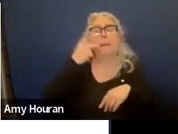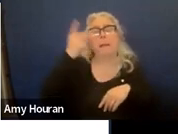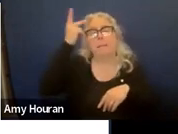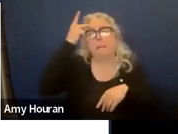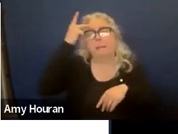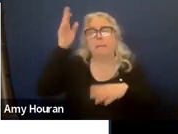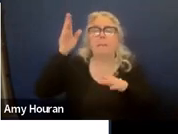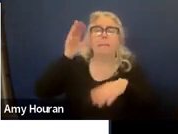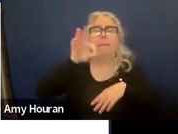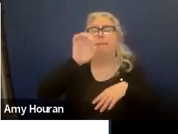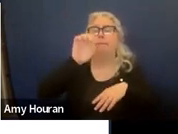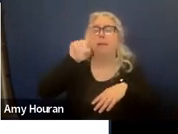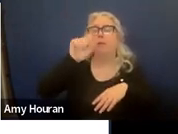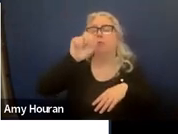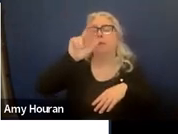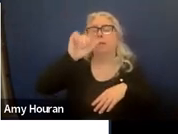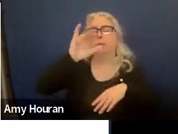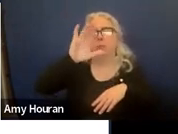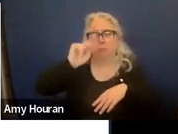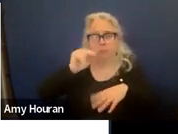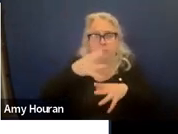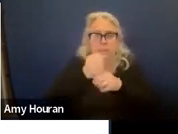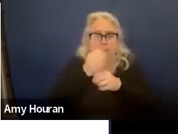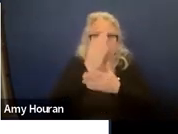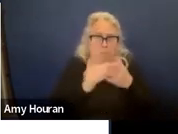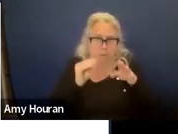Federation, get some advice.